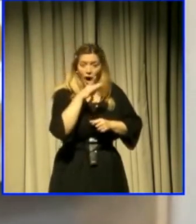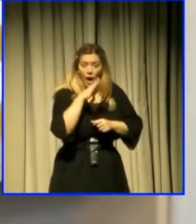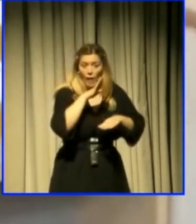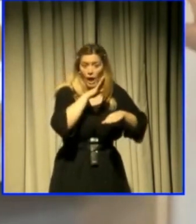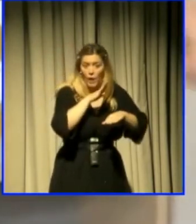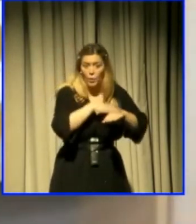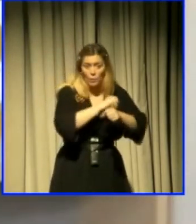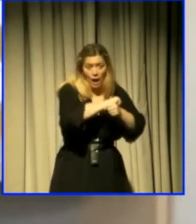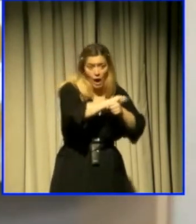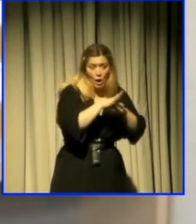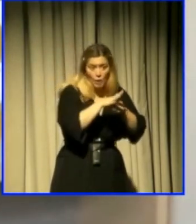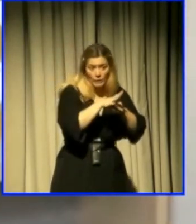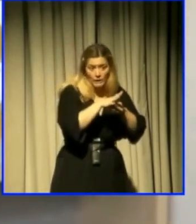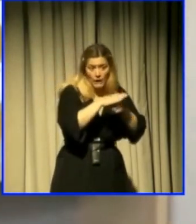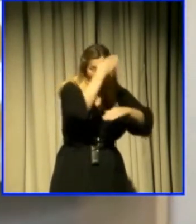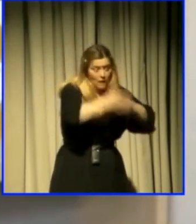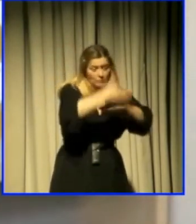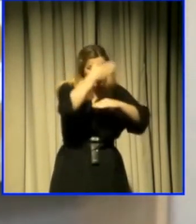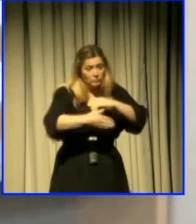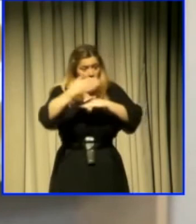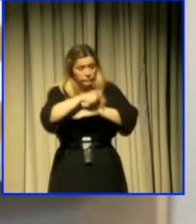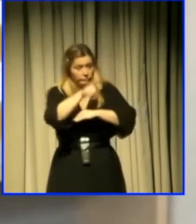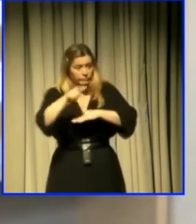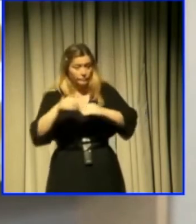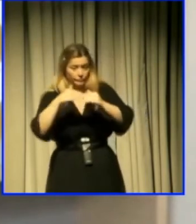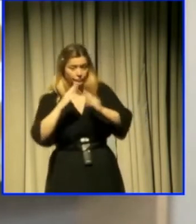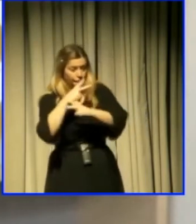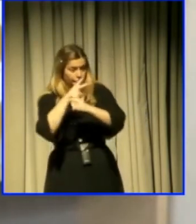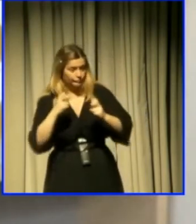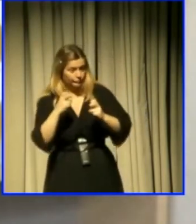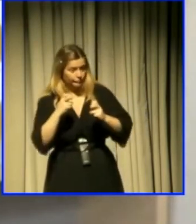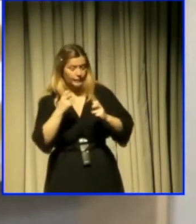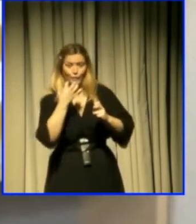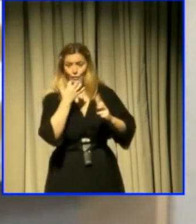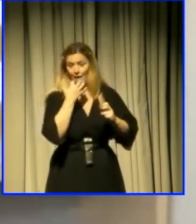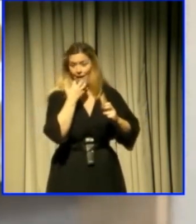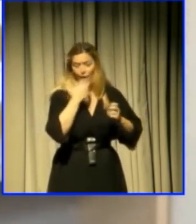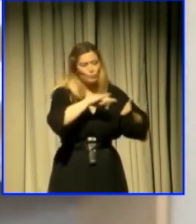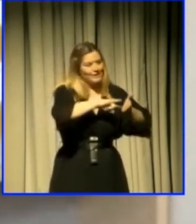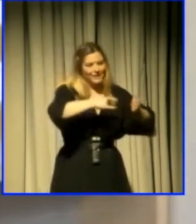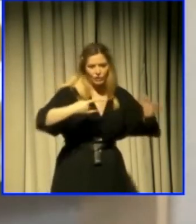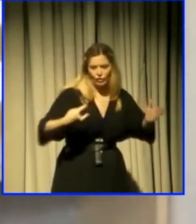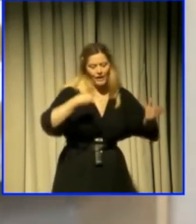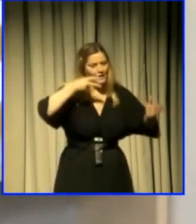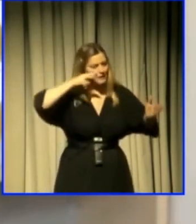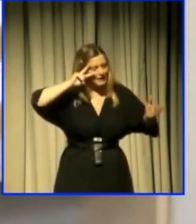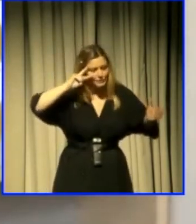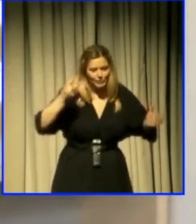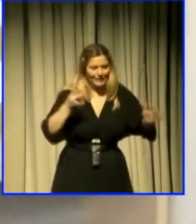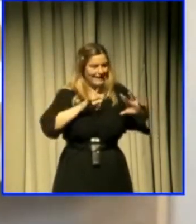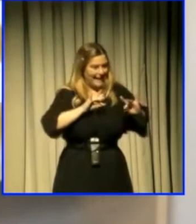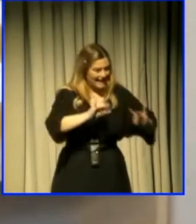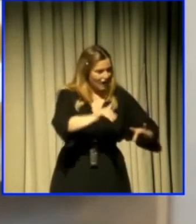here examples of haptic technology, for instance, but also analog experiences. Now what we're going to